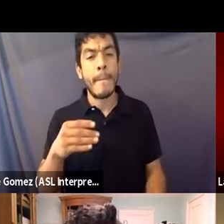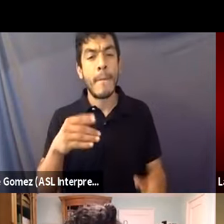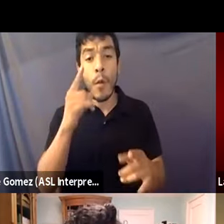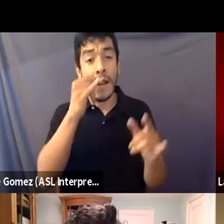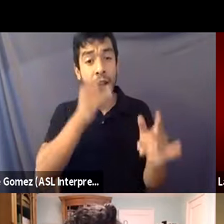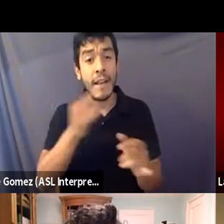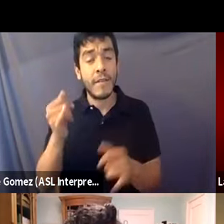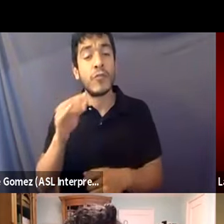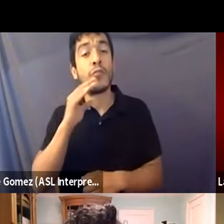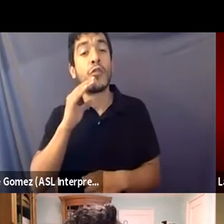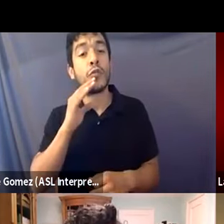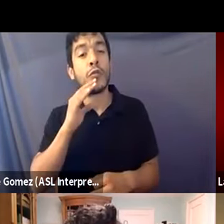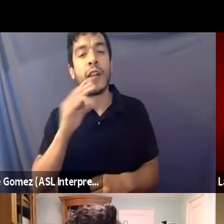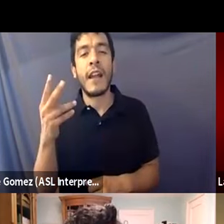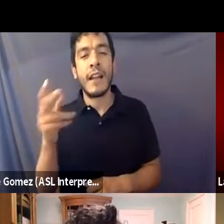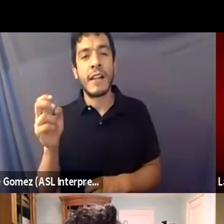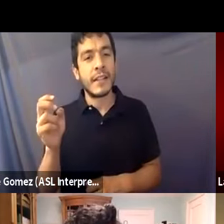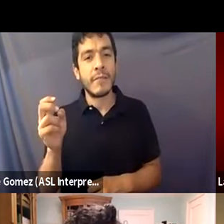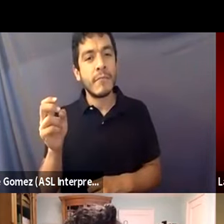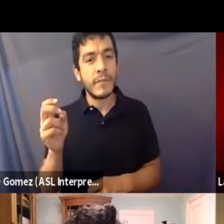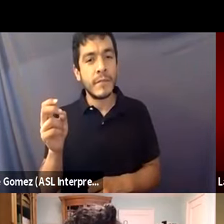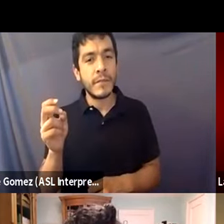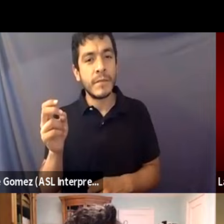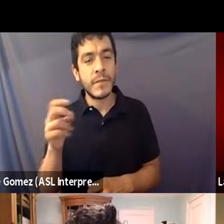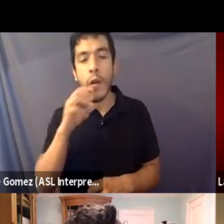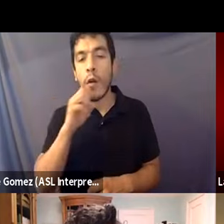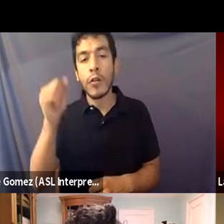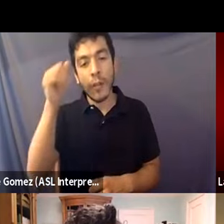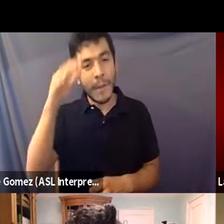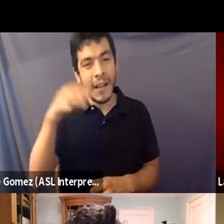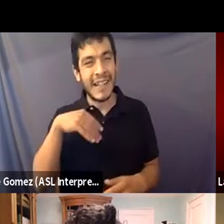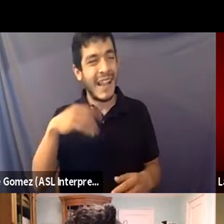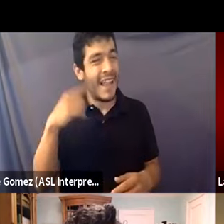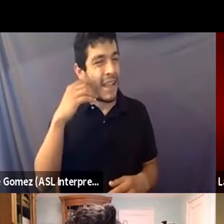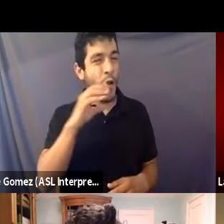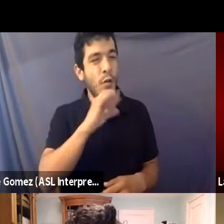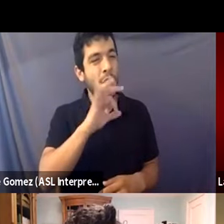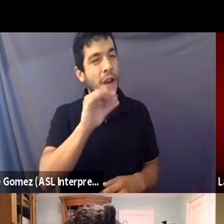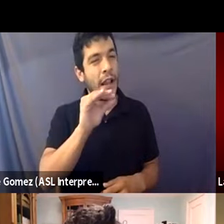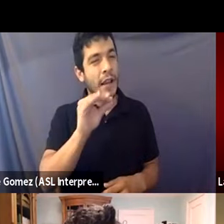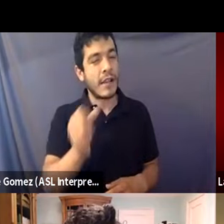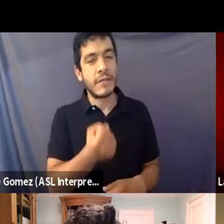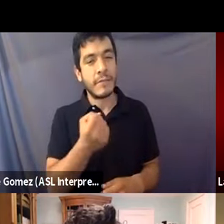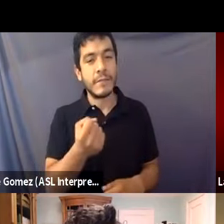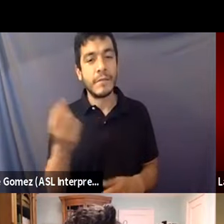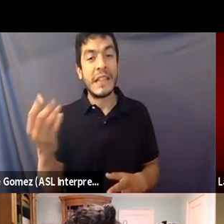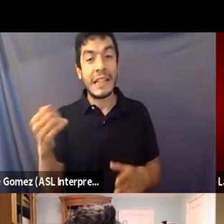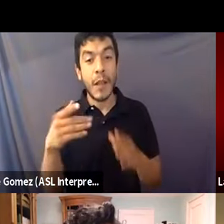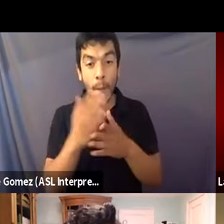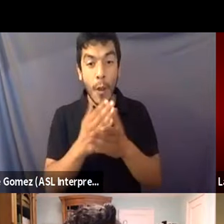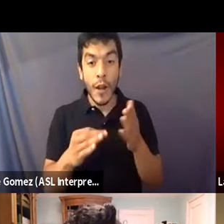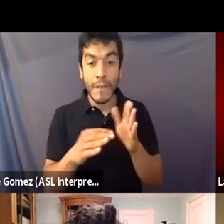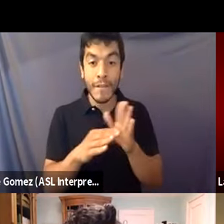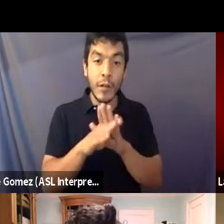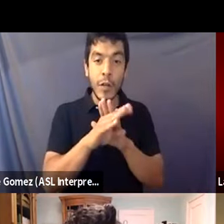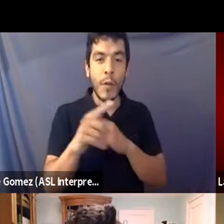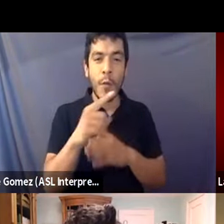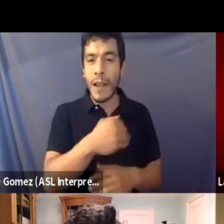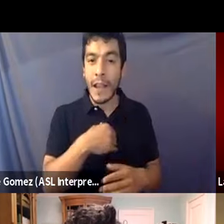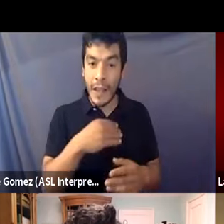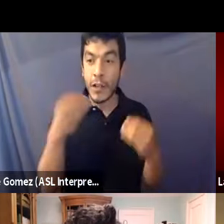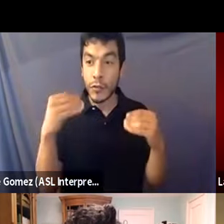was this, um, older gentleman. He was in his nineties. He had been part of the uprising or he had a store in